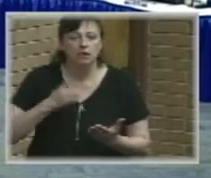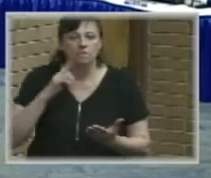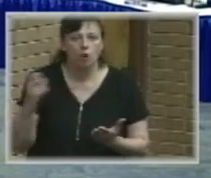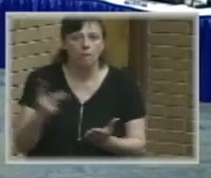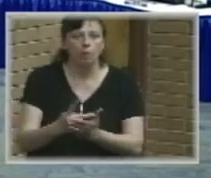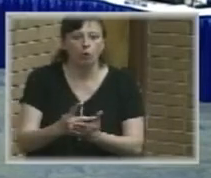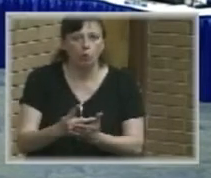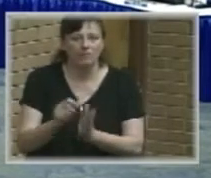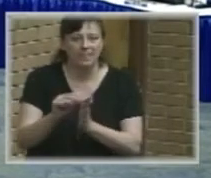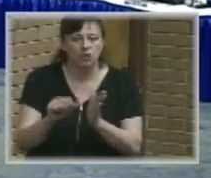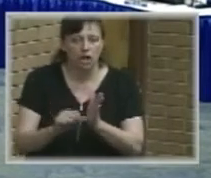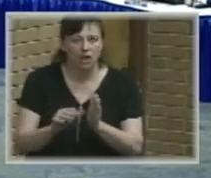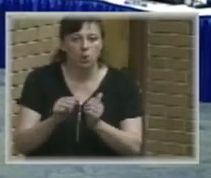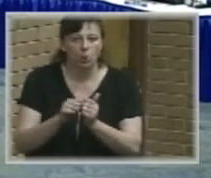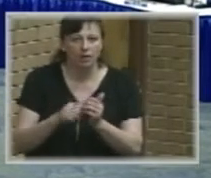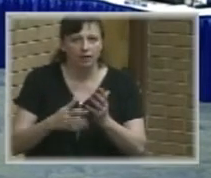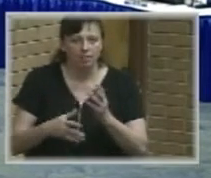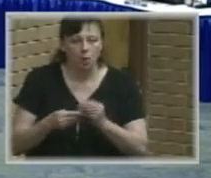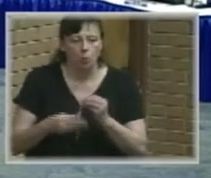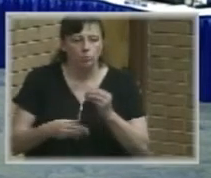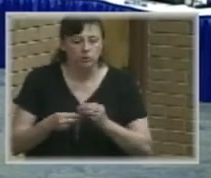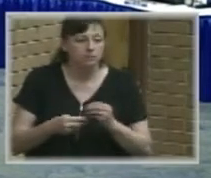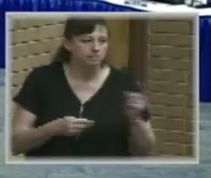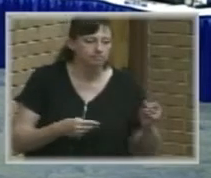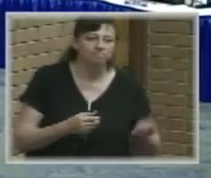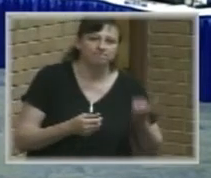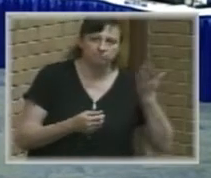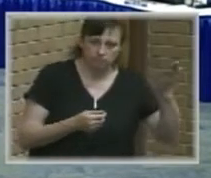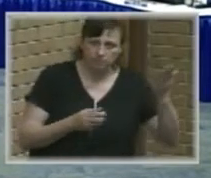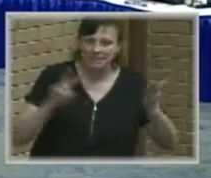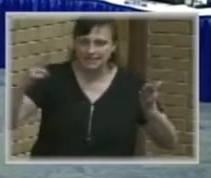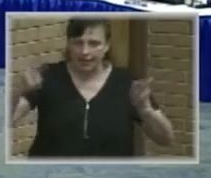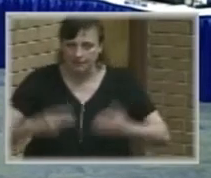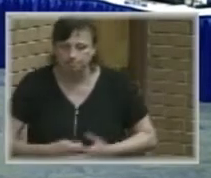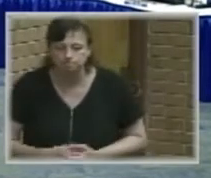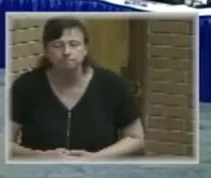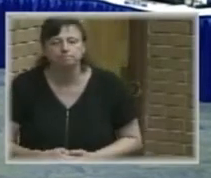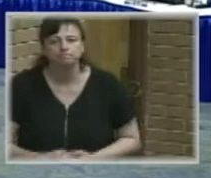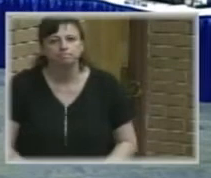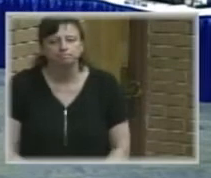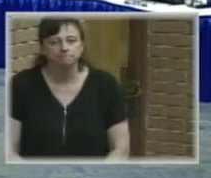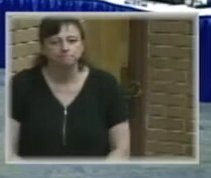to approve the agenda with those additions? So moved. Second.